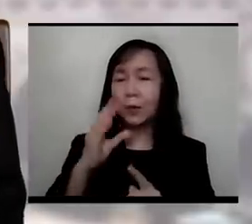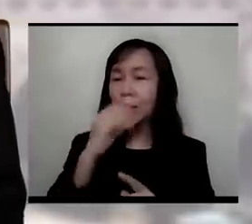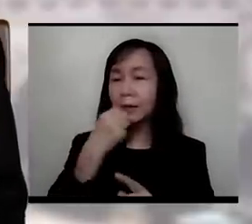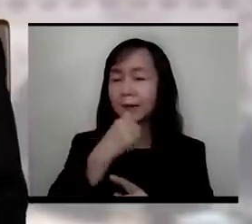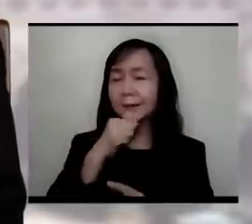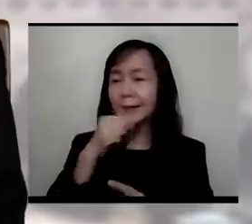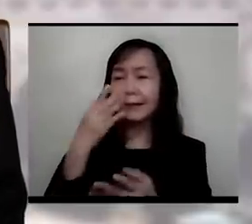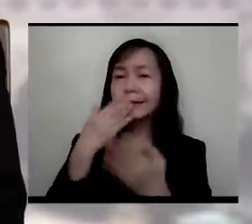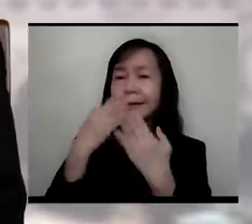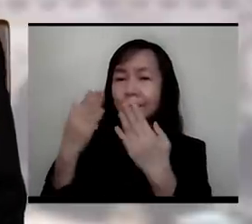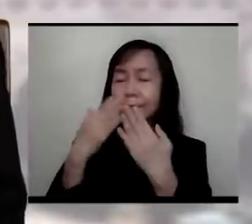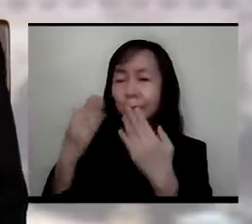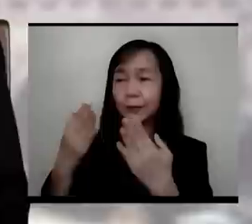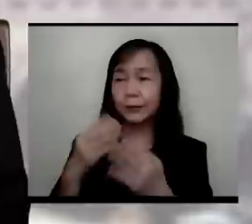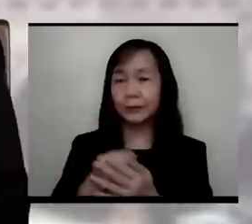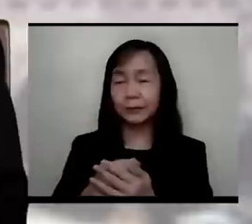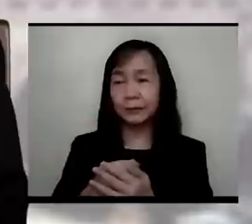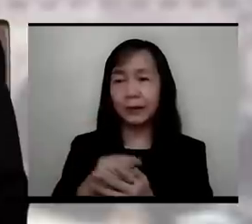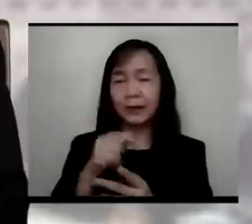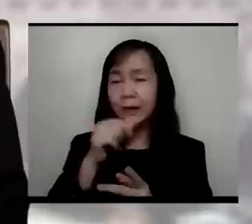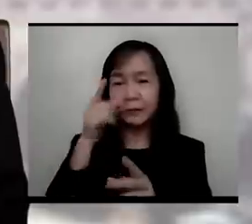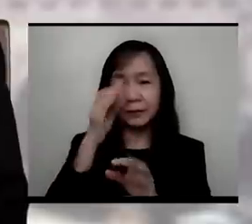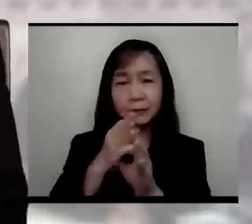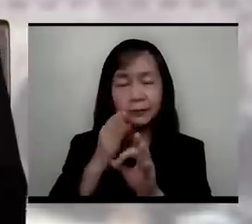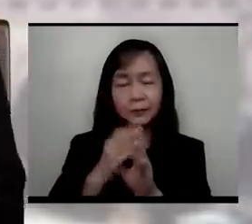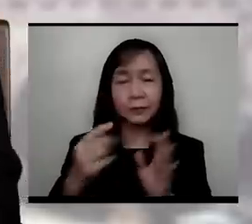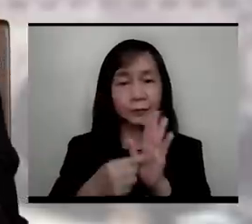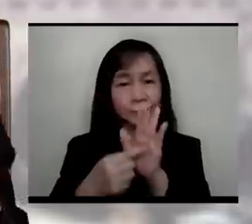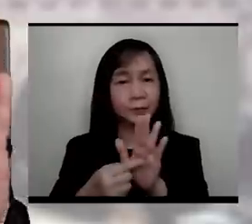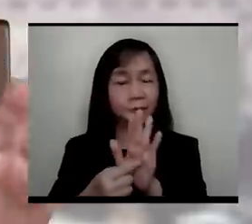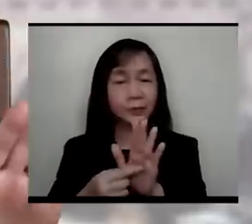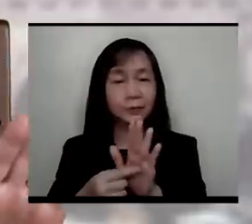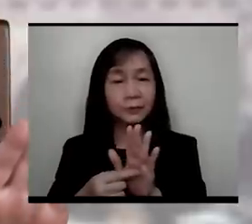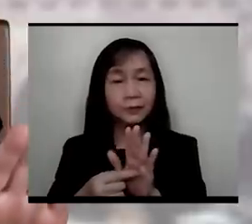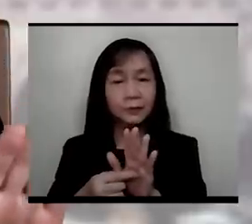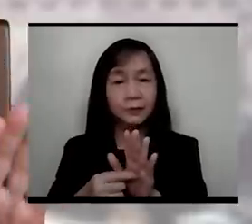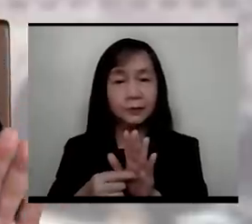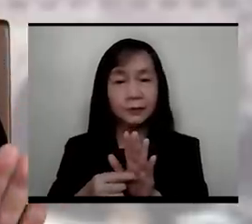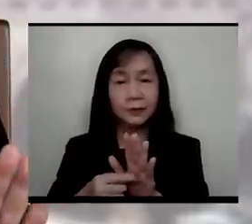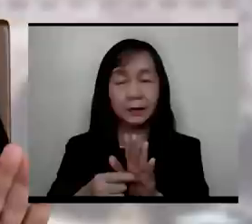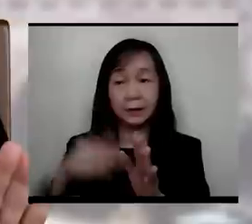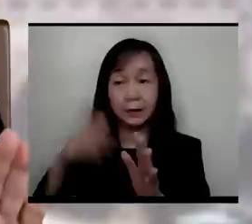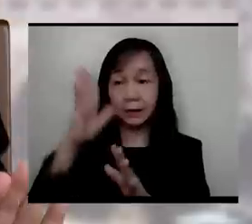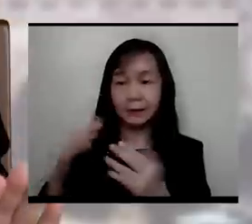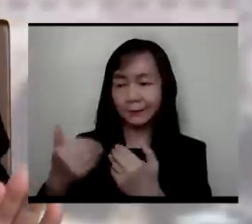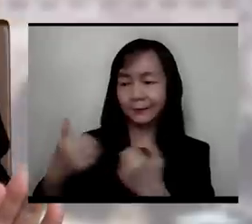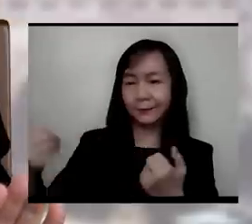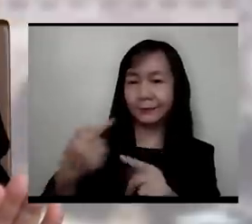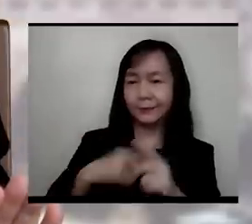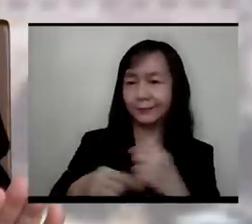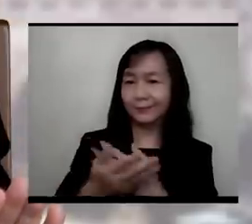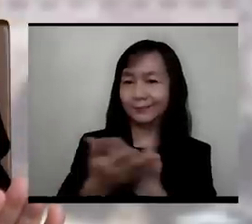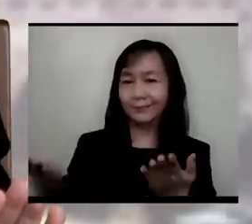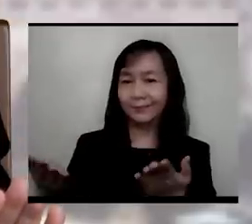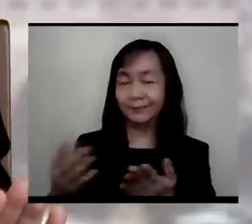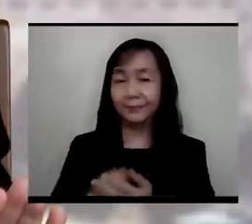and unfaithful people Manifested in dissociating himself from them